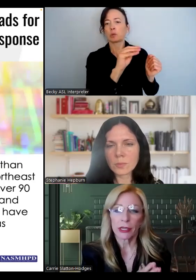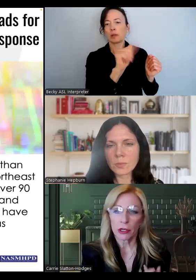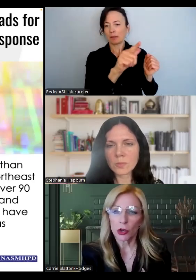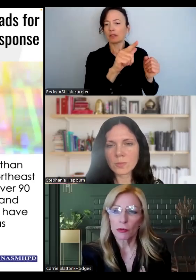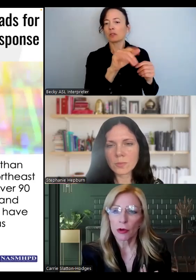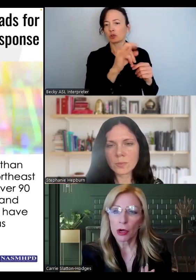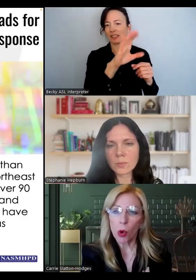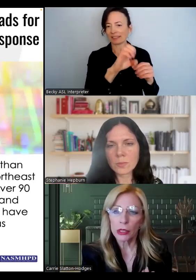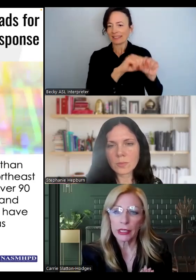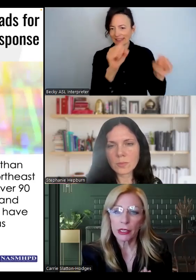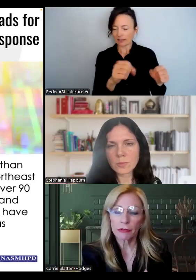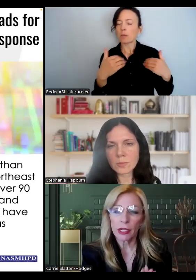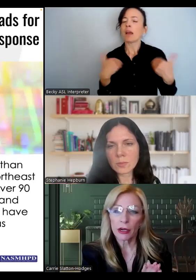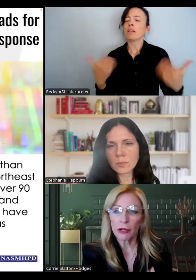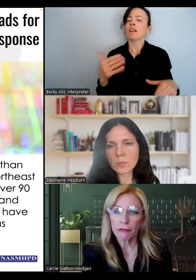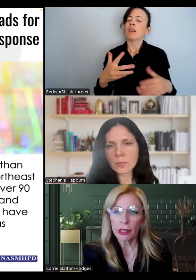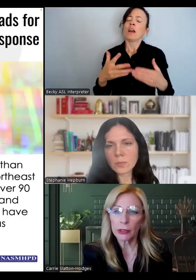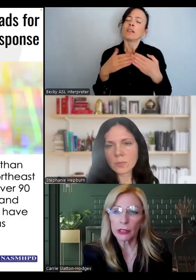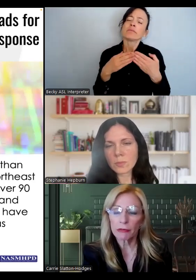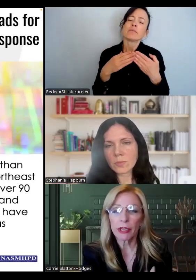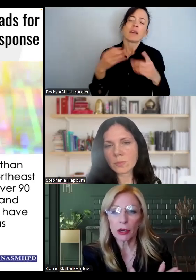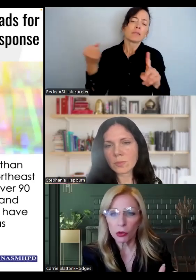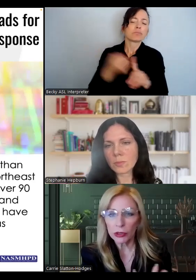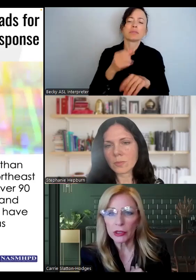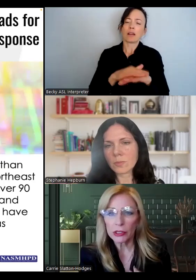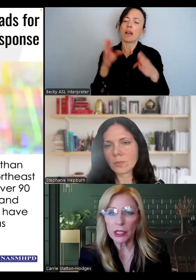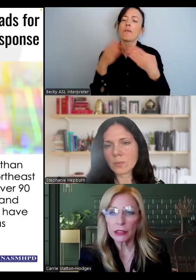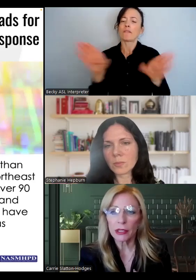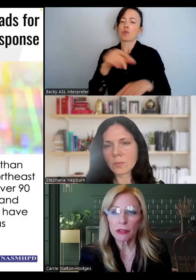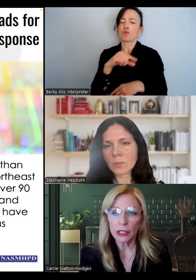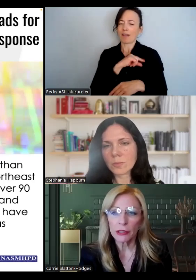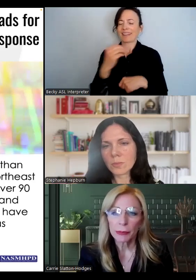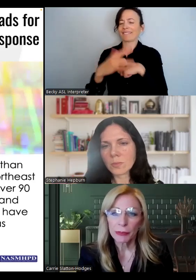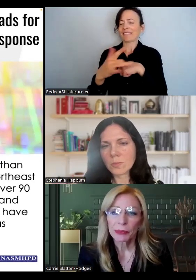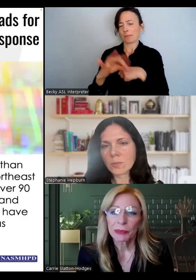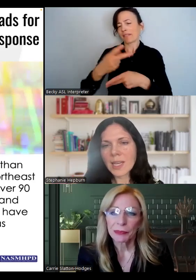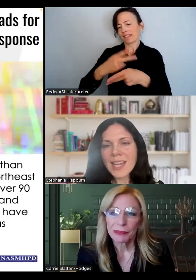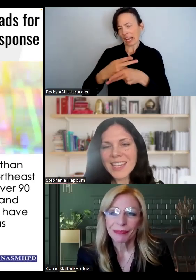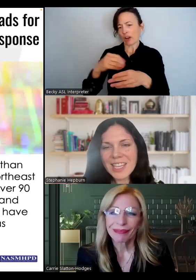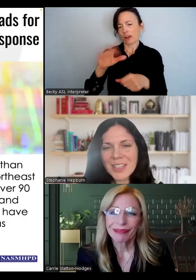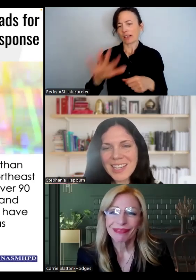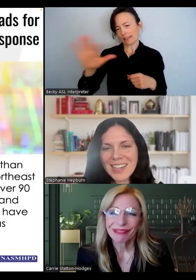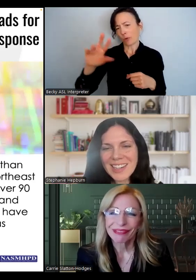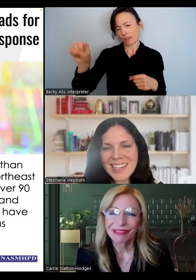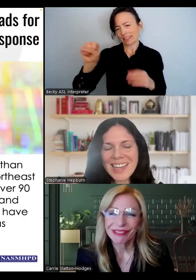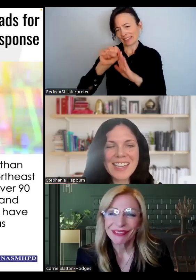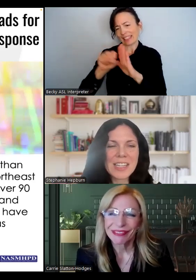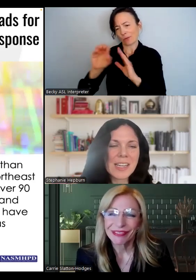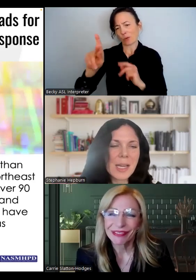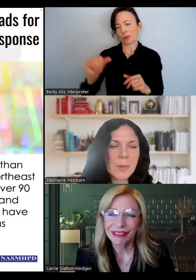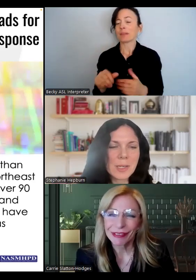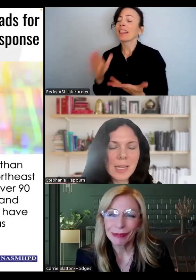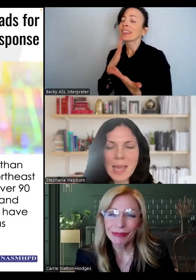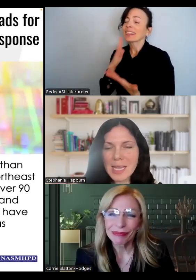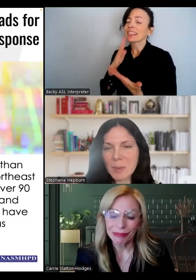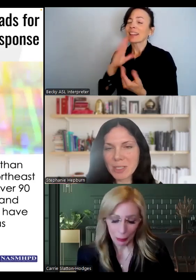tremendous effect on overall quality of care and availability of care within the state, Stephanie. Thank you, Carrie. And